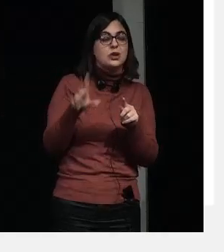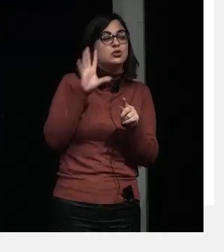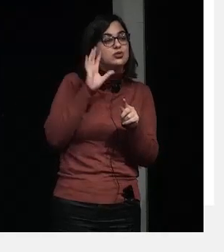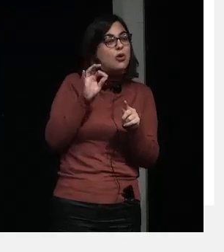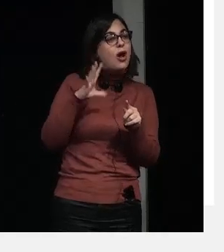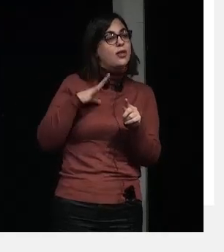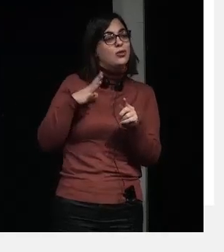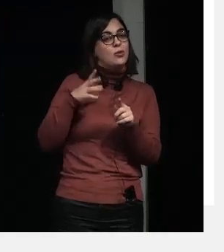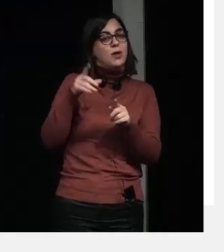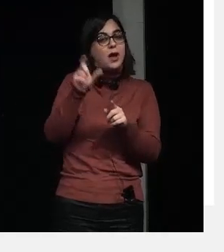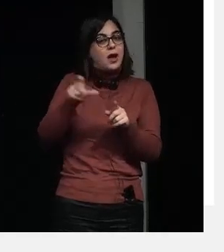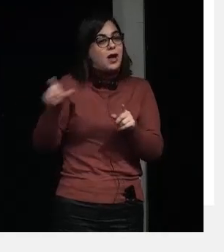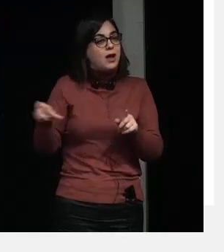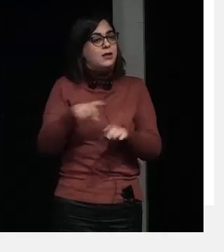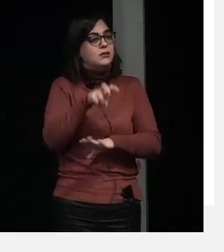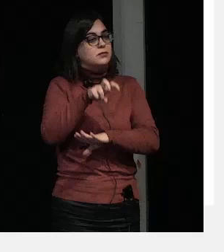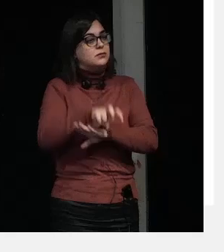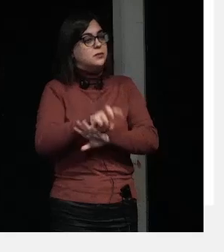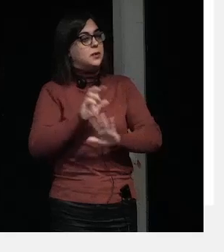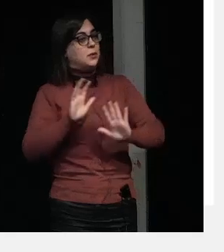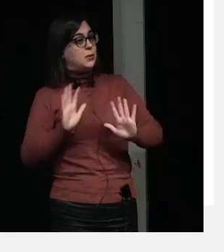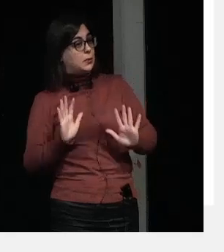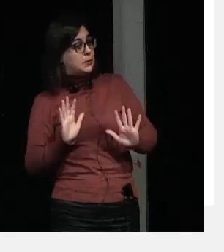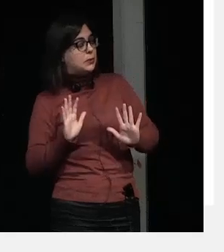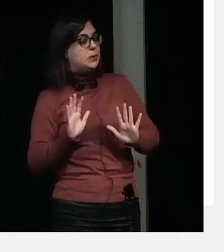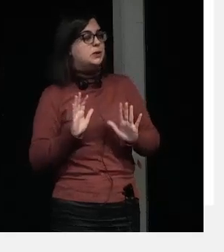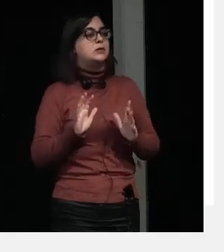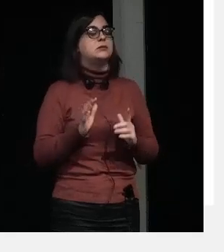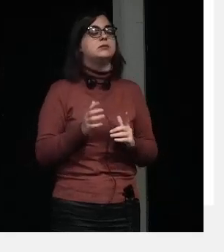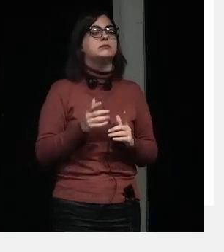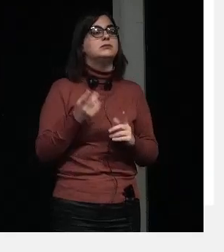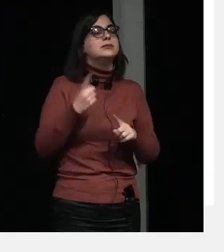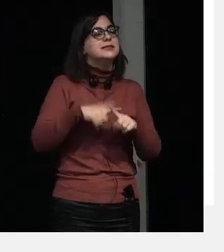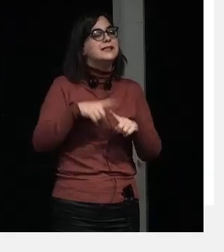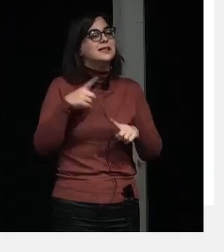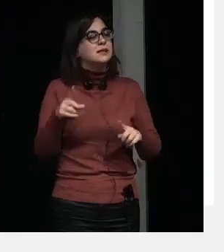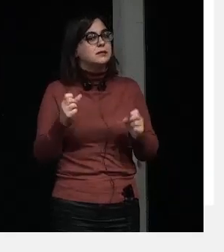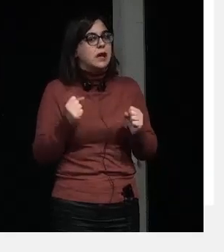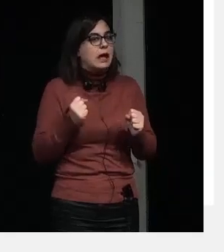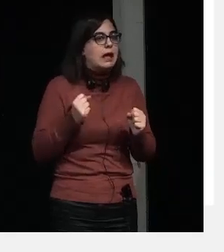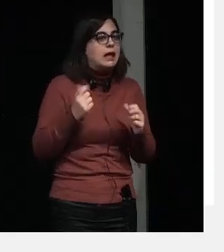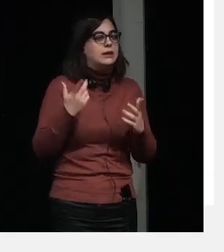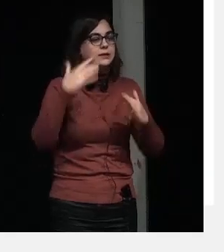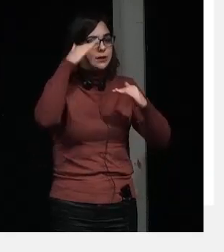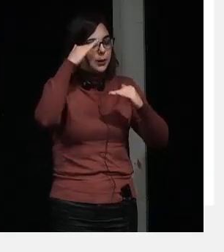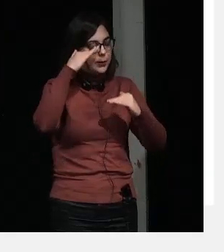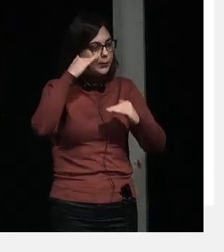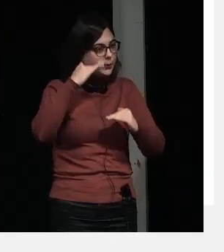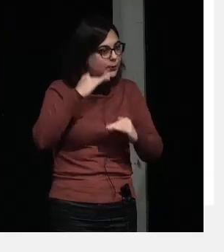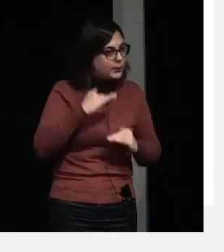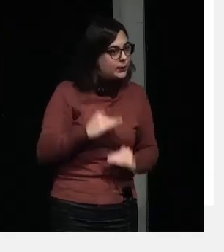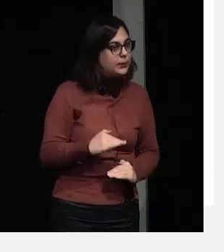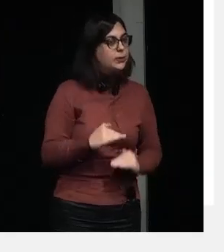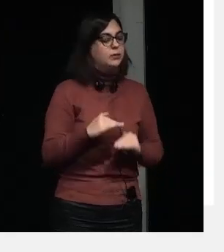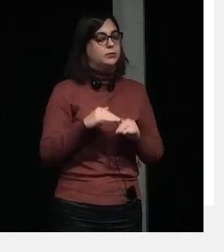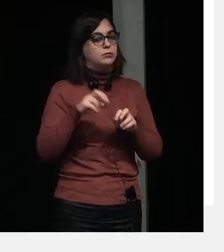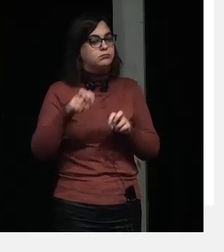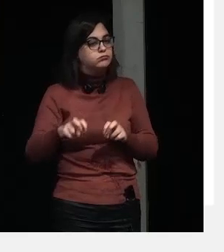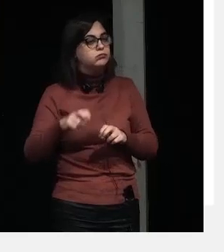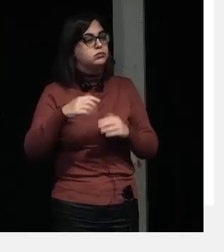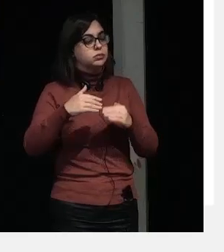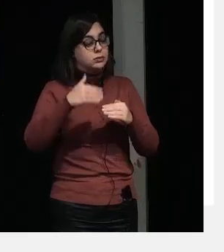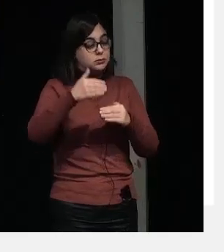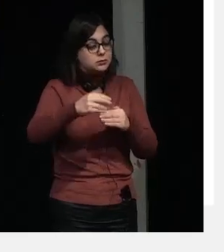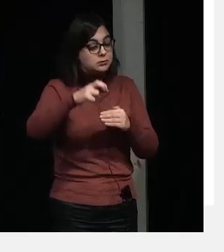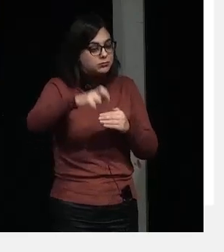relax, to basically de-escalate is sort of the term we use for it, but to really recenter